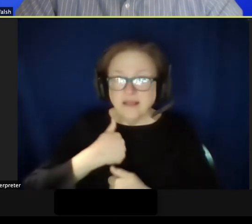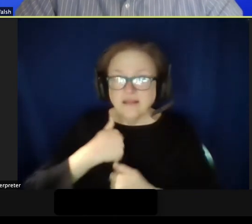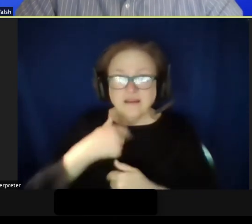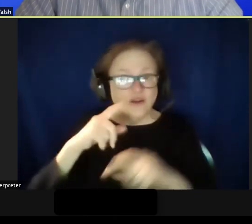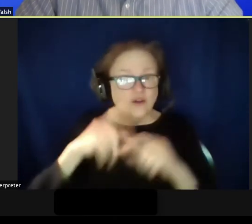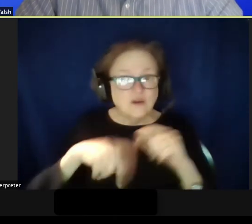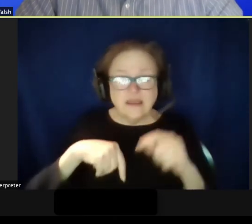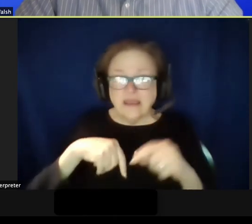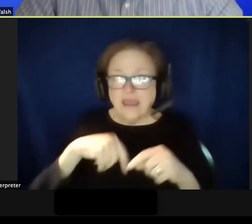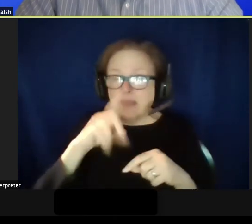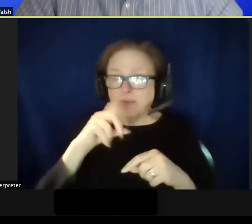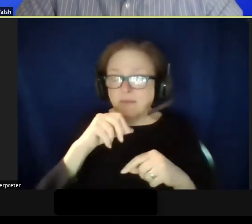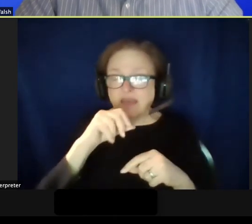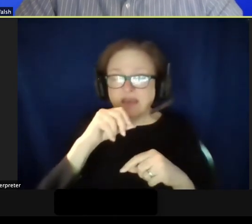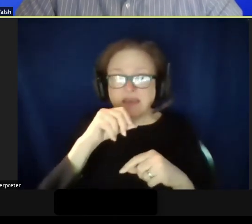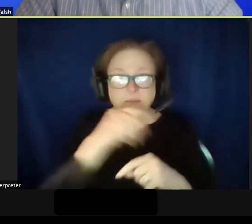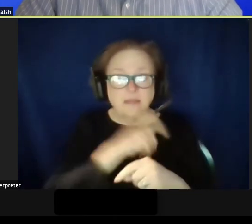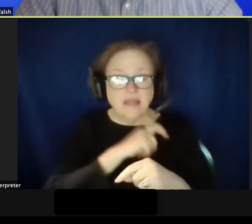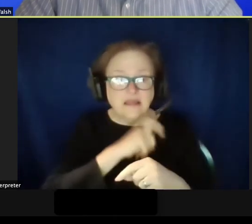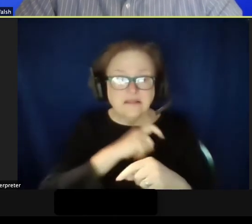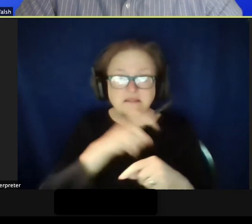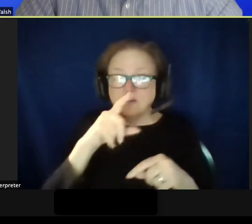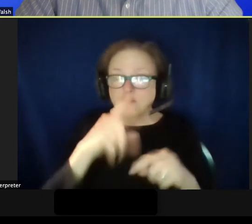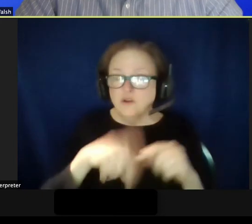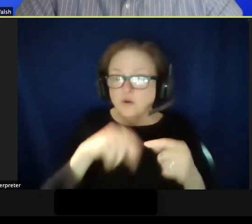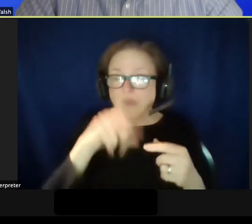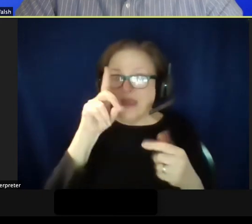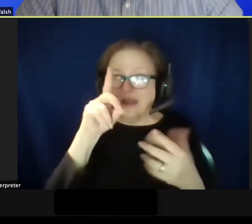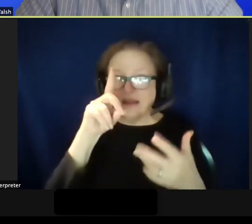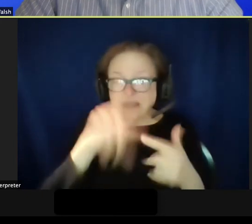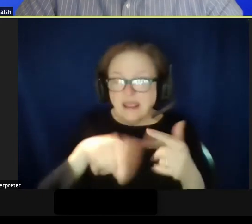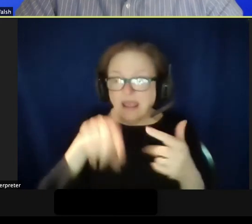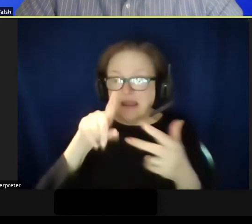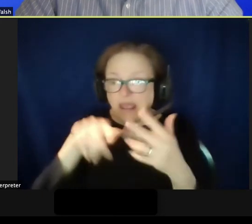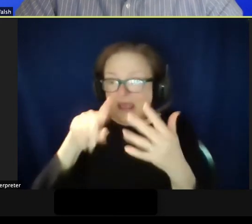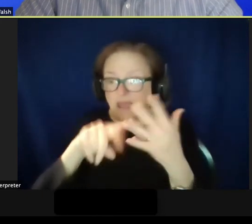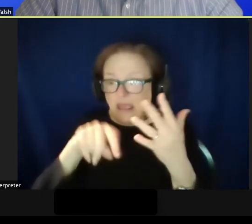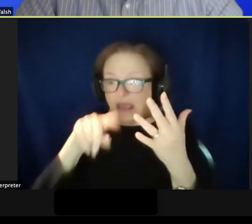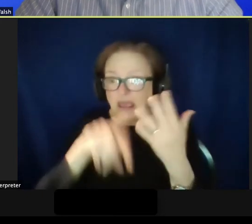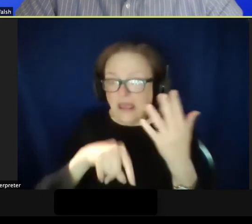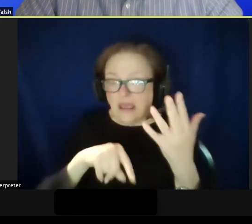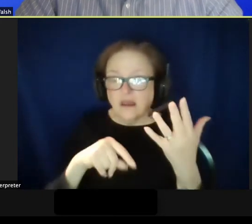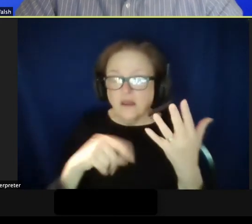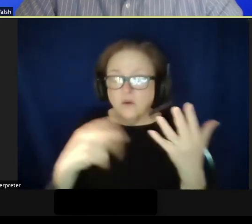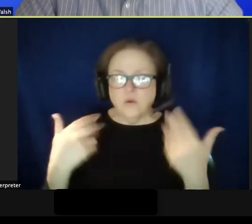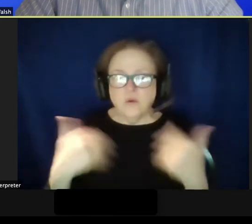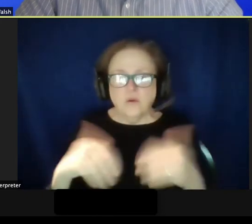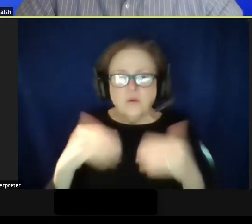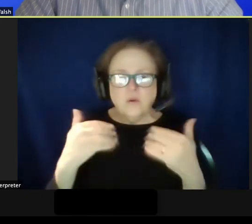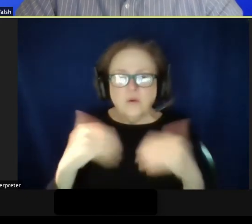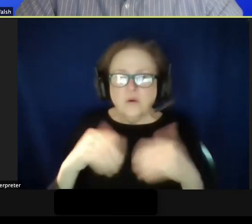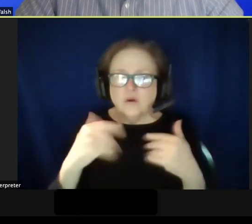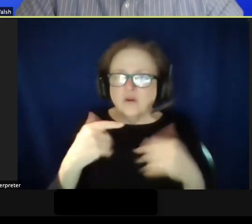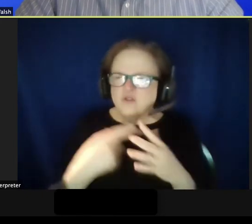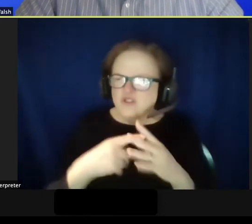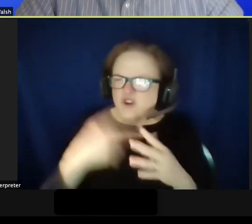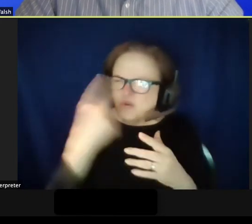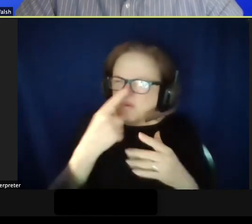can't be a state trooper, you're told you can't do all of these things, you start to begin to wonder what can you do.